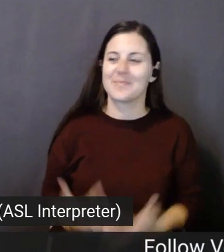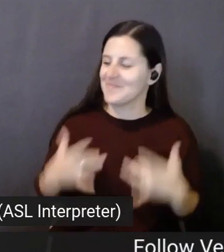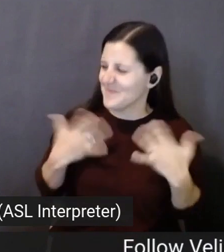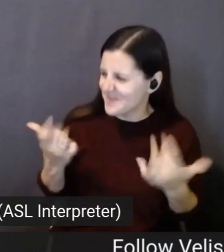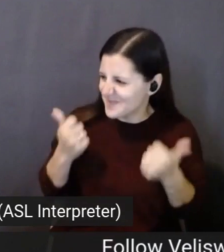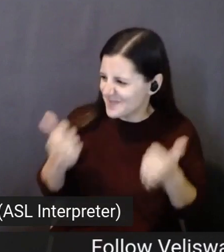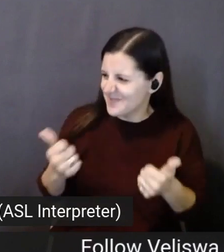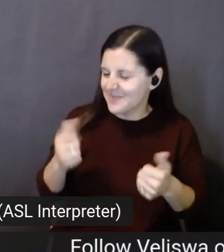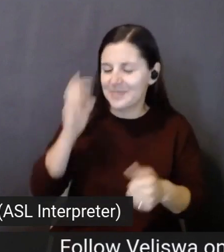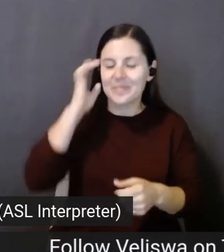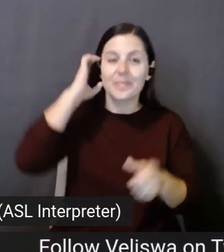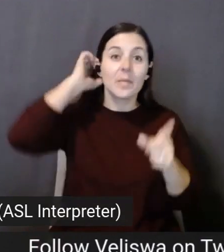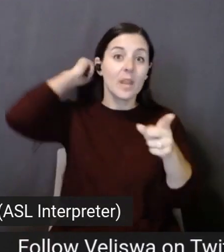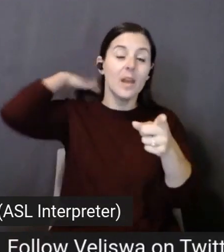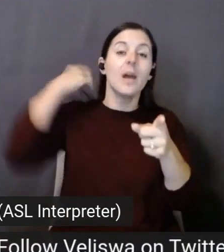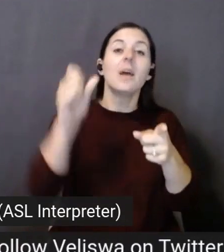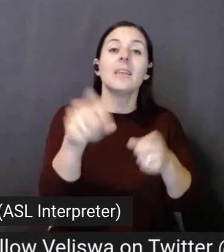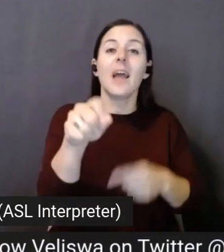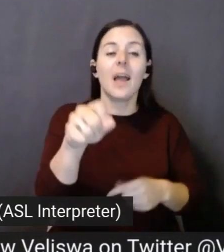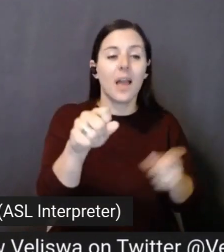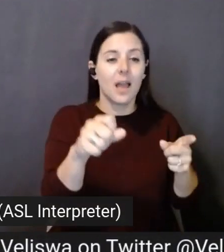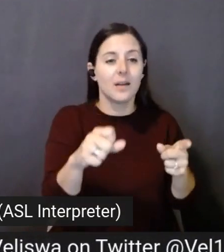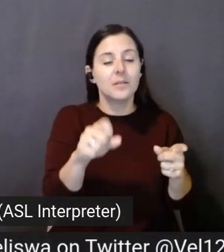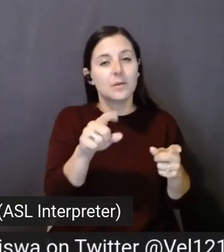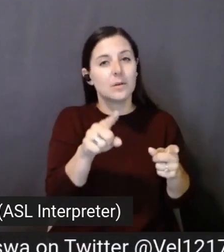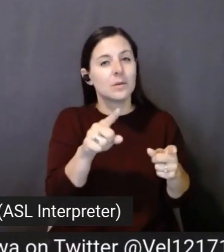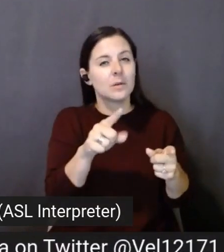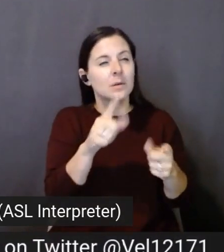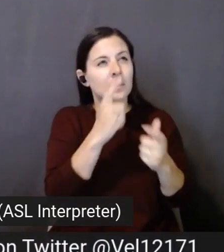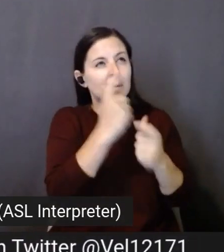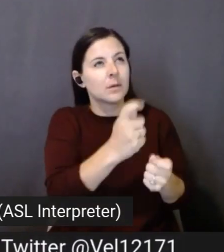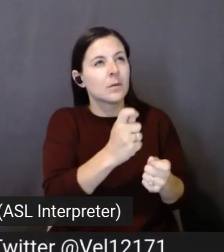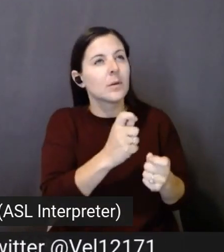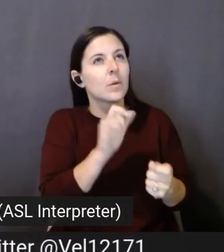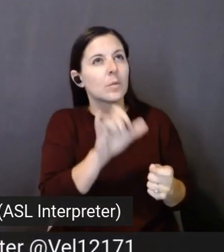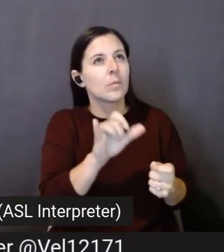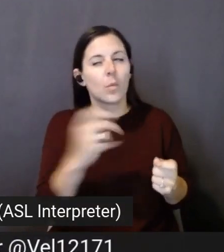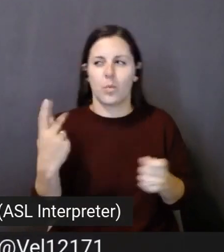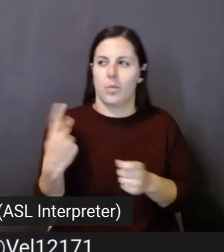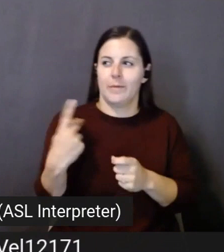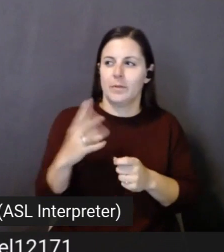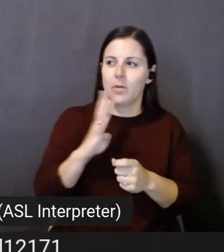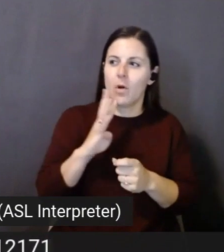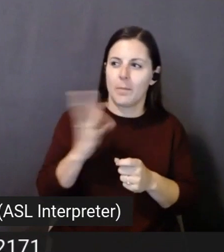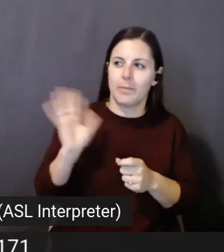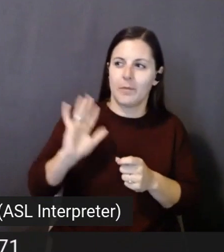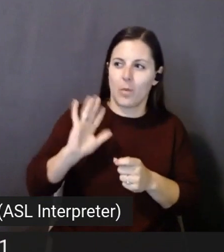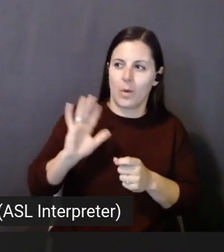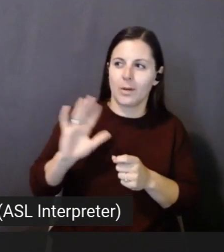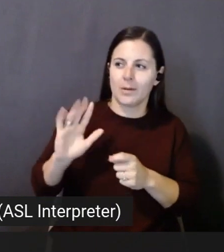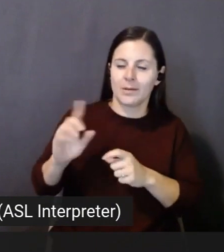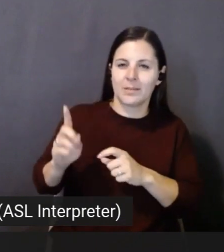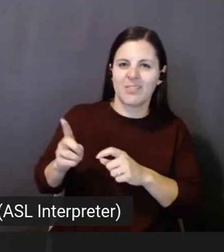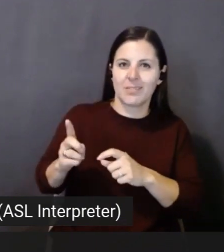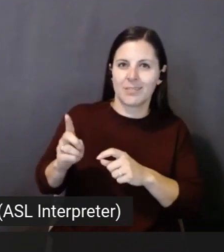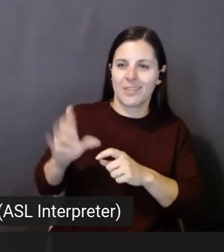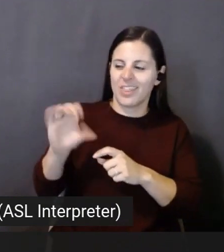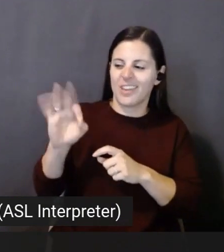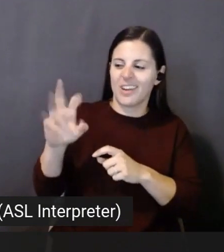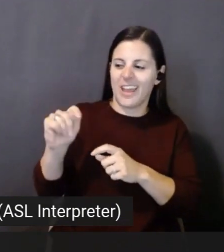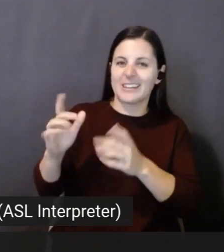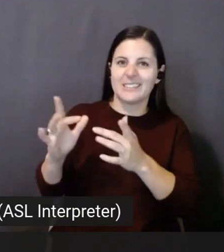Yeah, one of the things that really strikes me about Connect, we've spoken to service team members from the Connect team several times on this